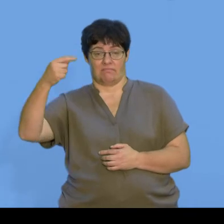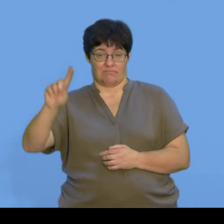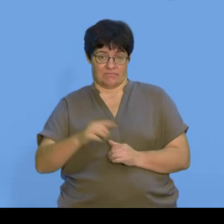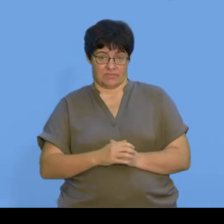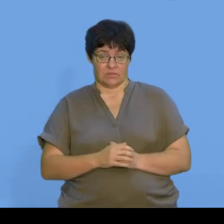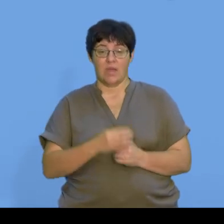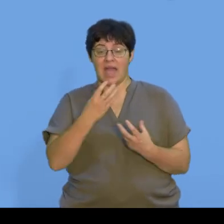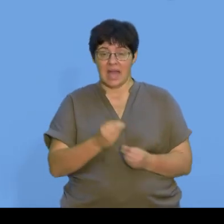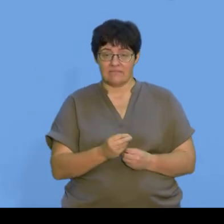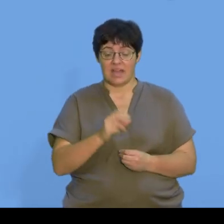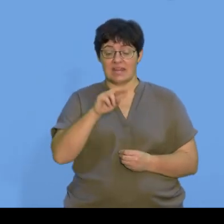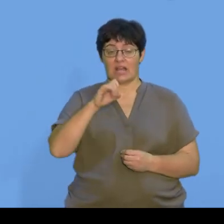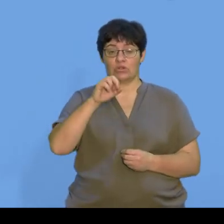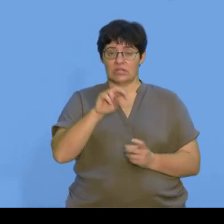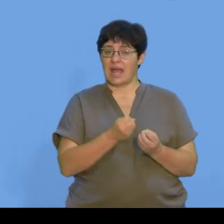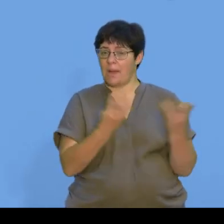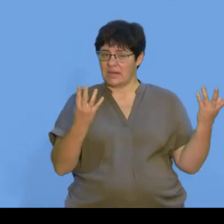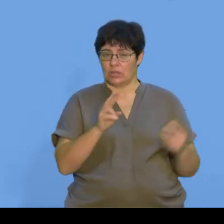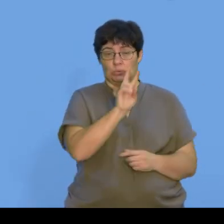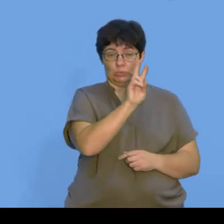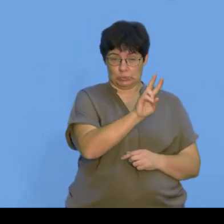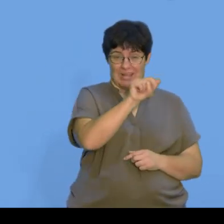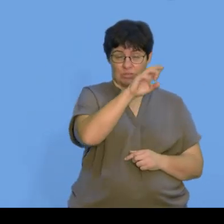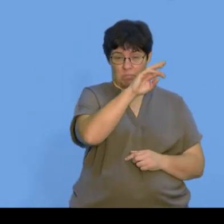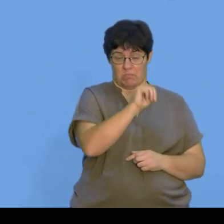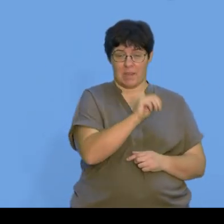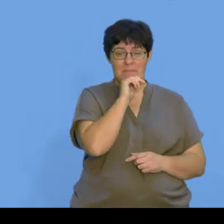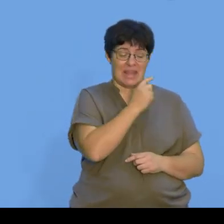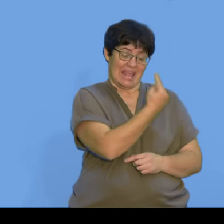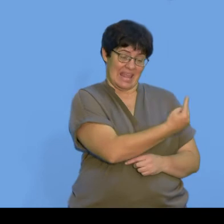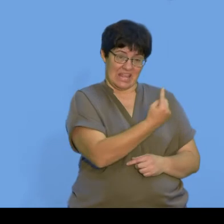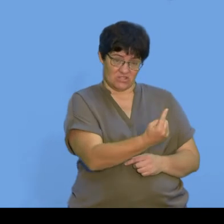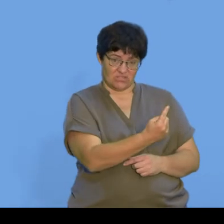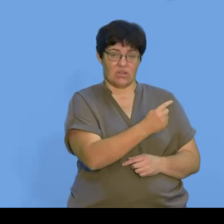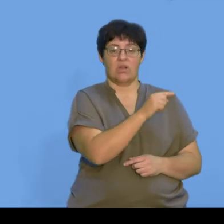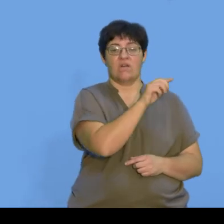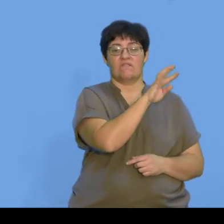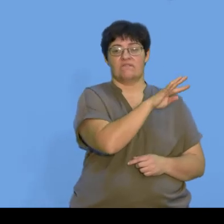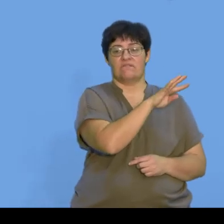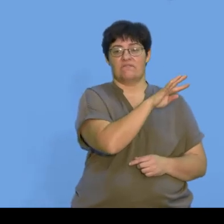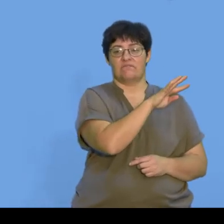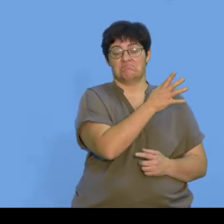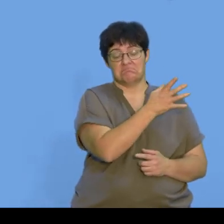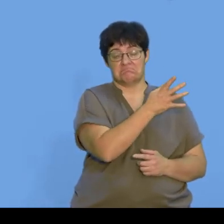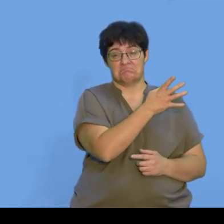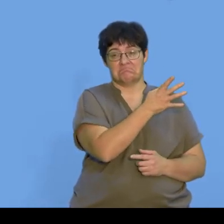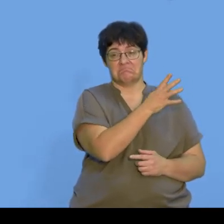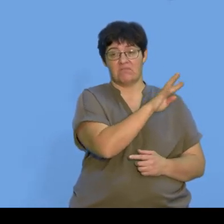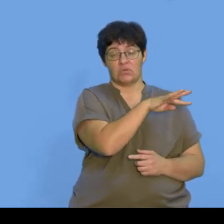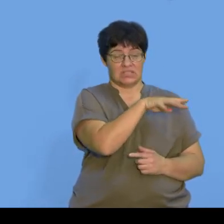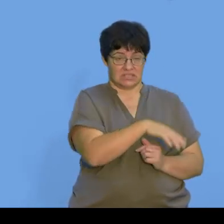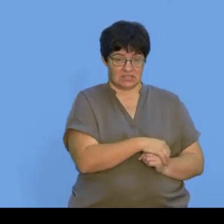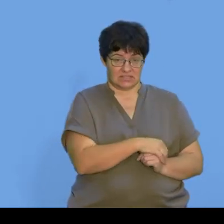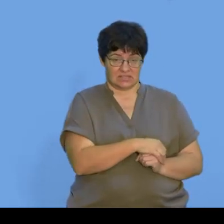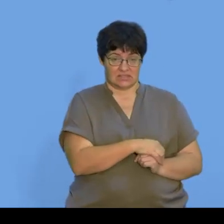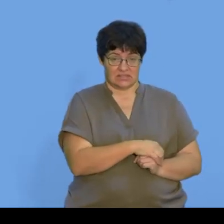of nitrogen, which each one of them has 14. So if we want to calculate the percentage of nitrogen,